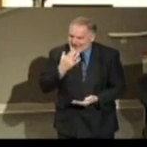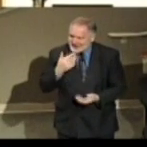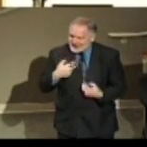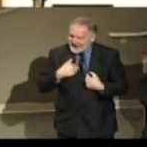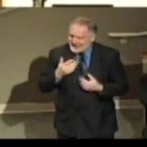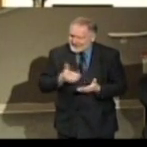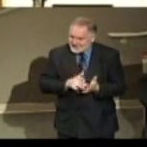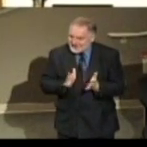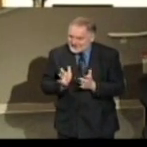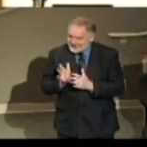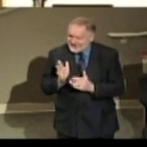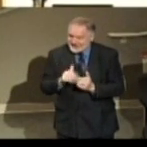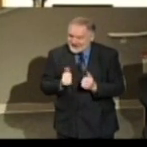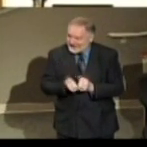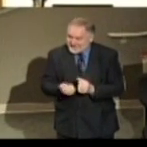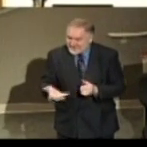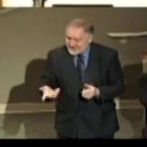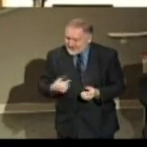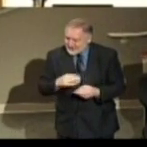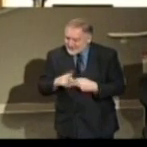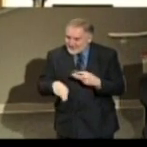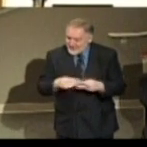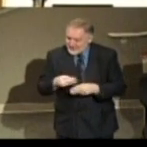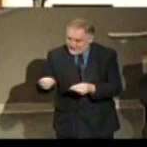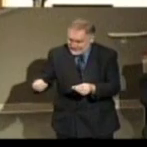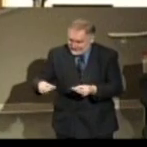than anything this world affords today?"